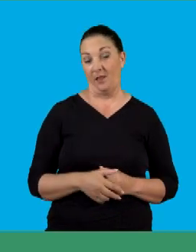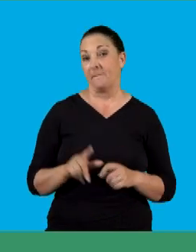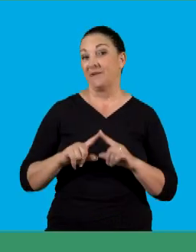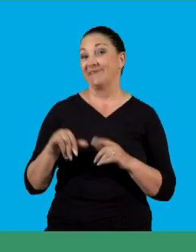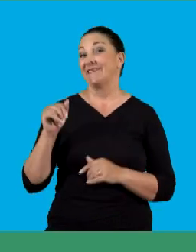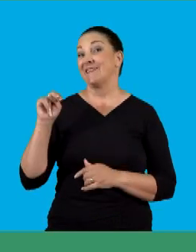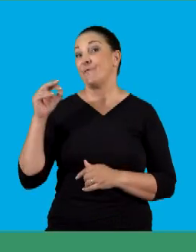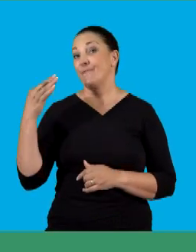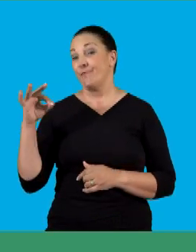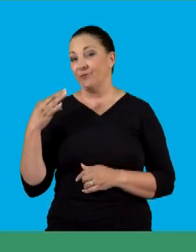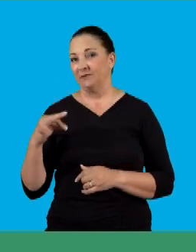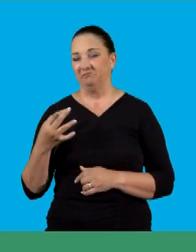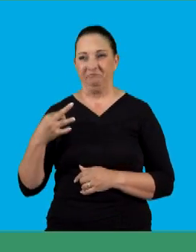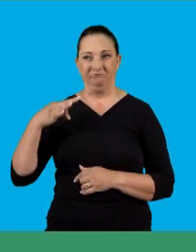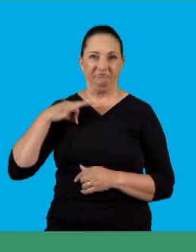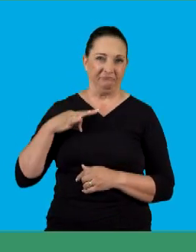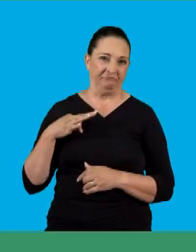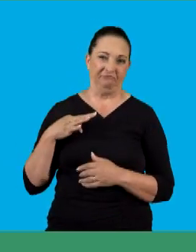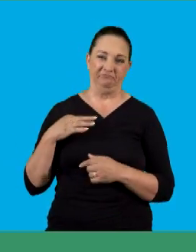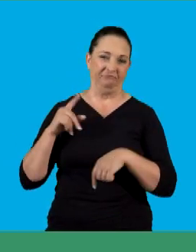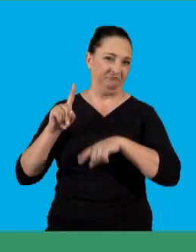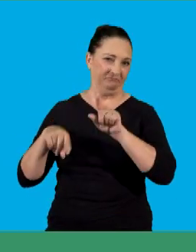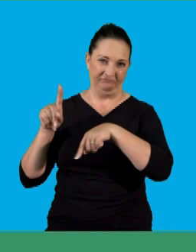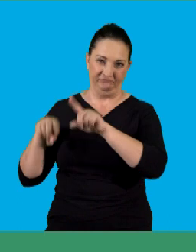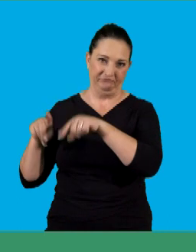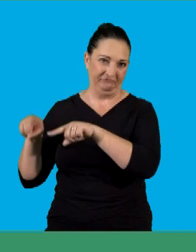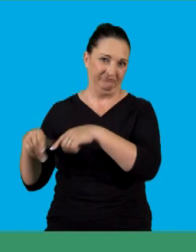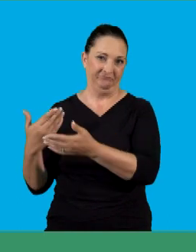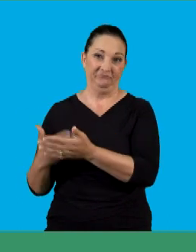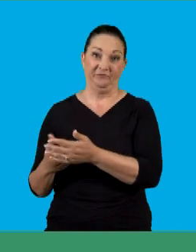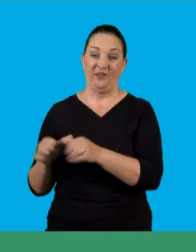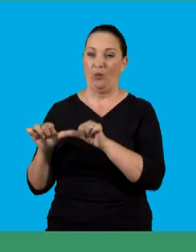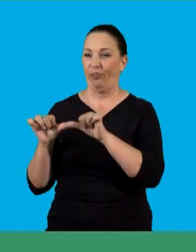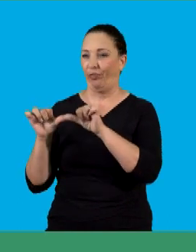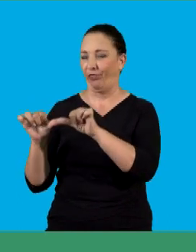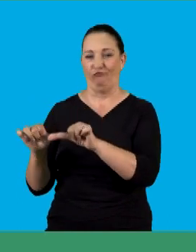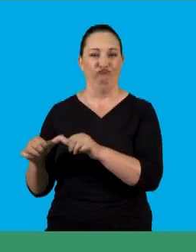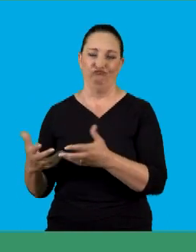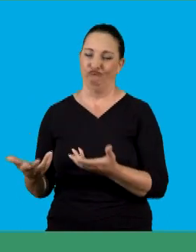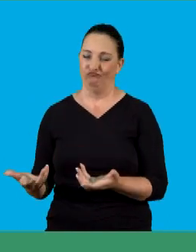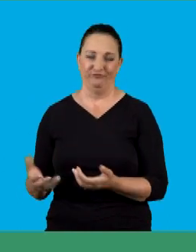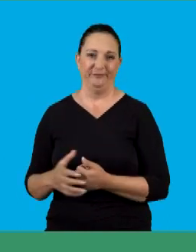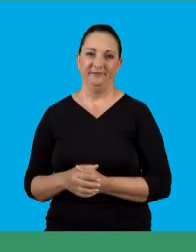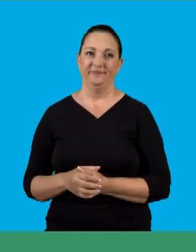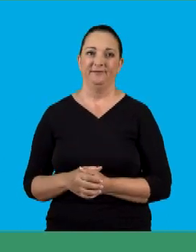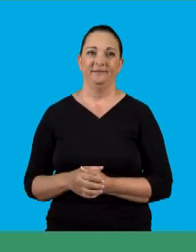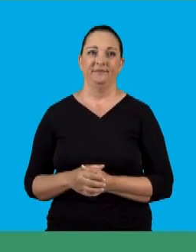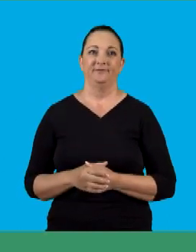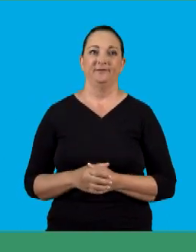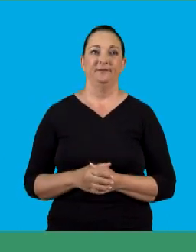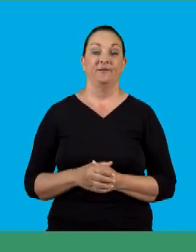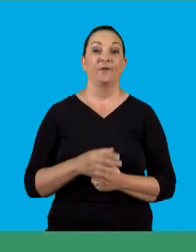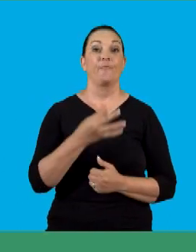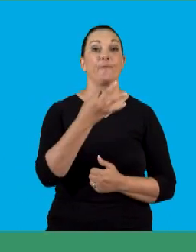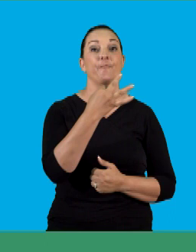other hand, under the informal sector, income earned is irregular and inconsistent. So under the formal sector,